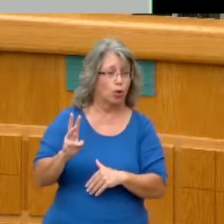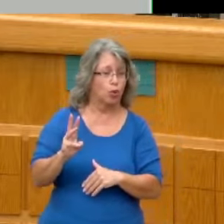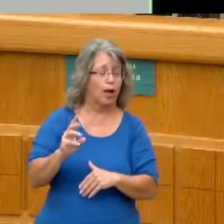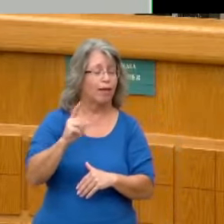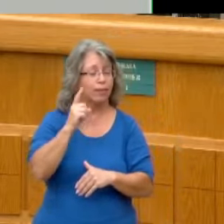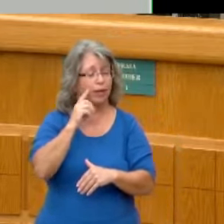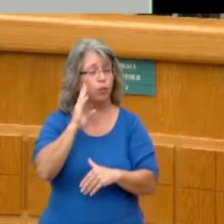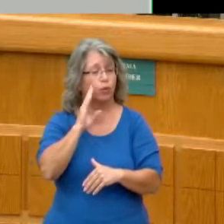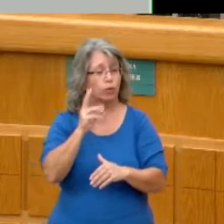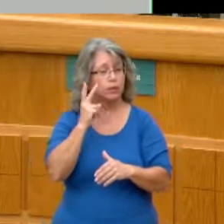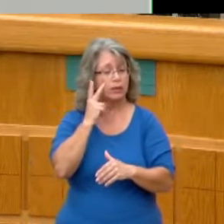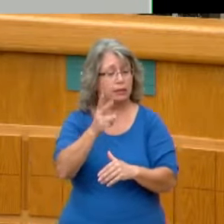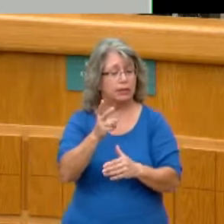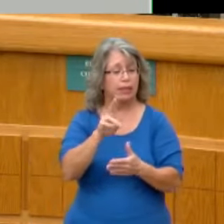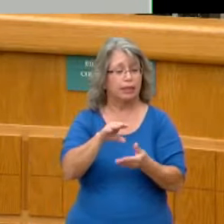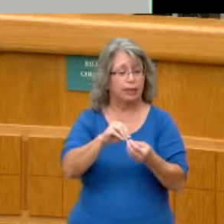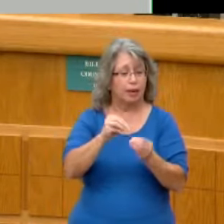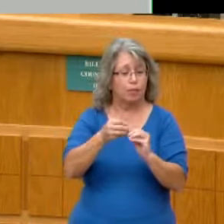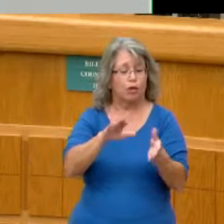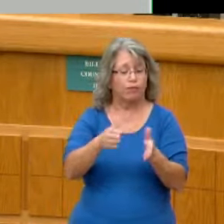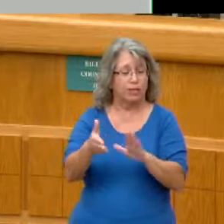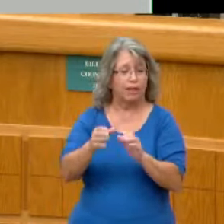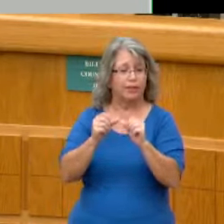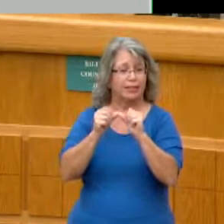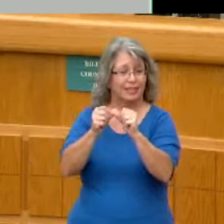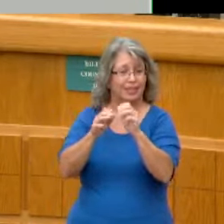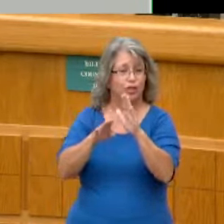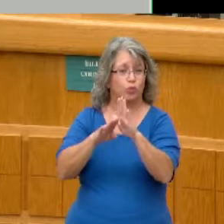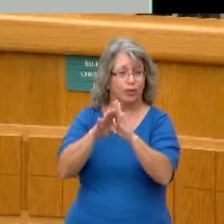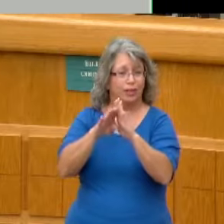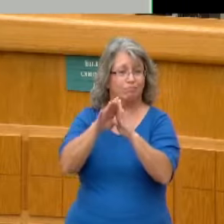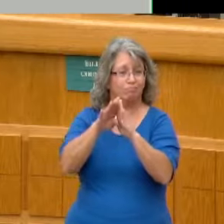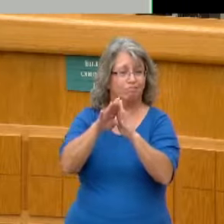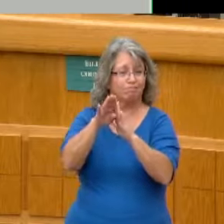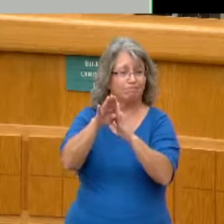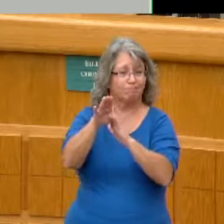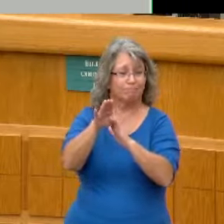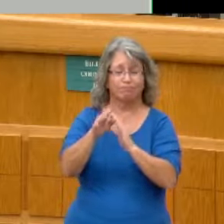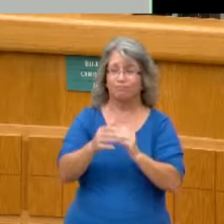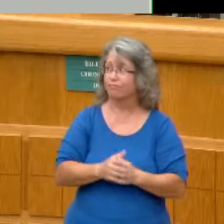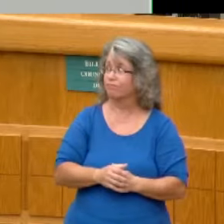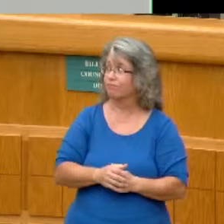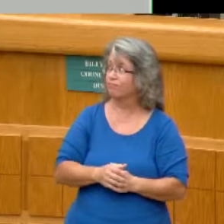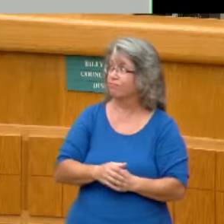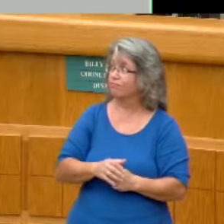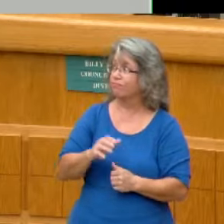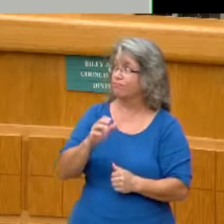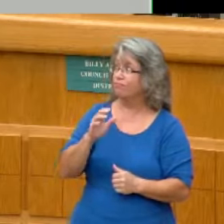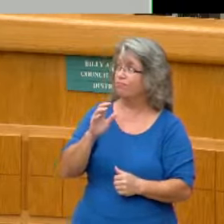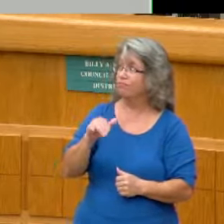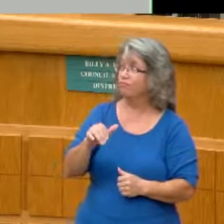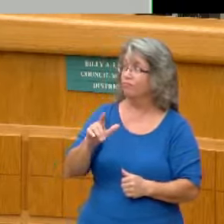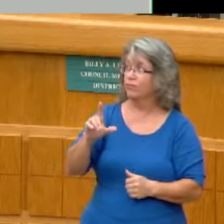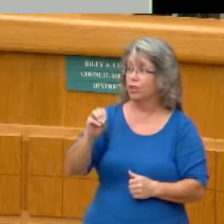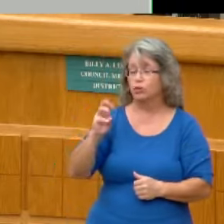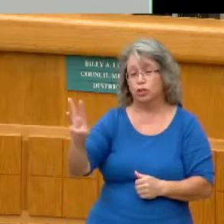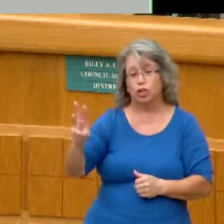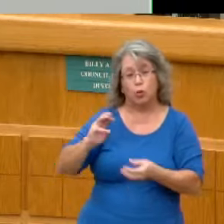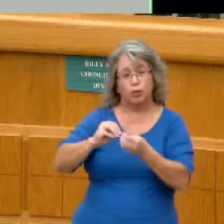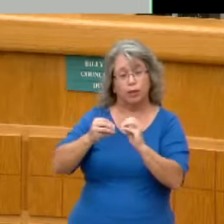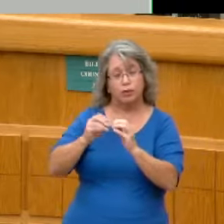to increase. And these kind of low data points that you see all the way over, that's probably due